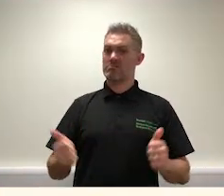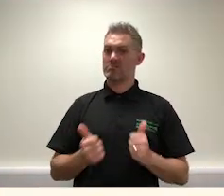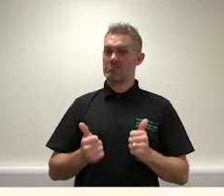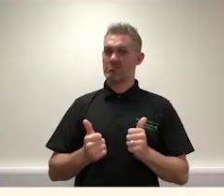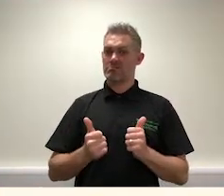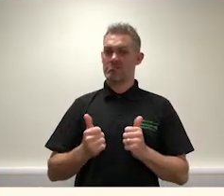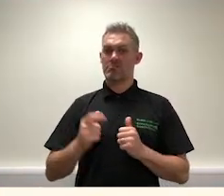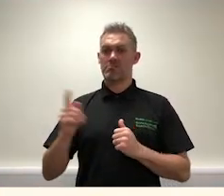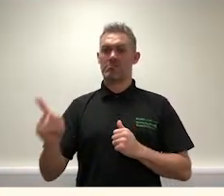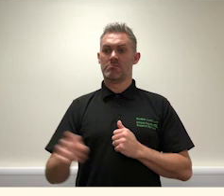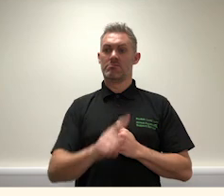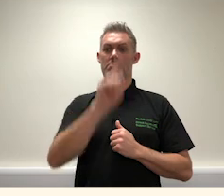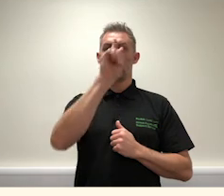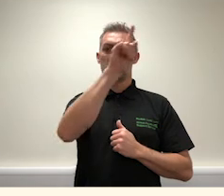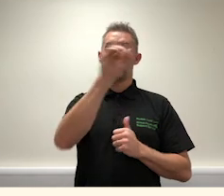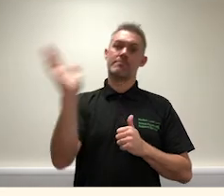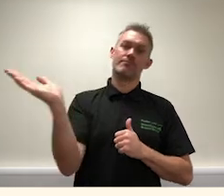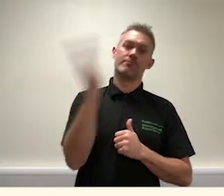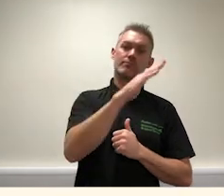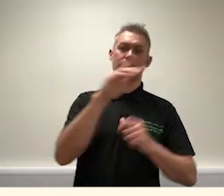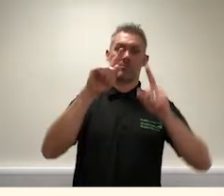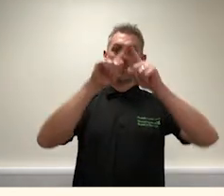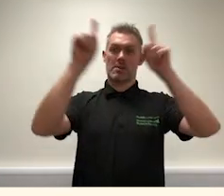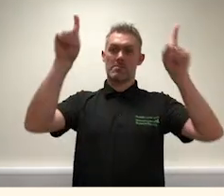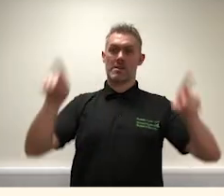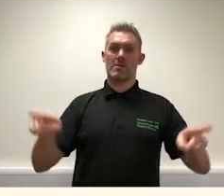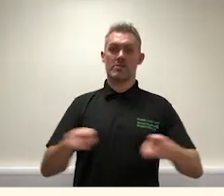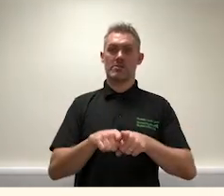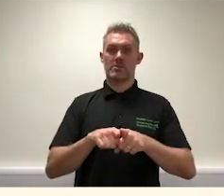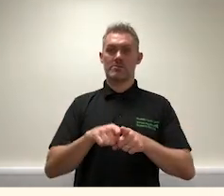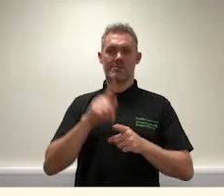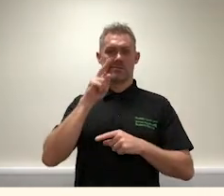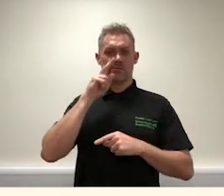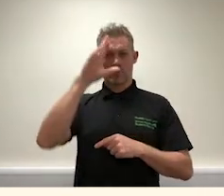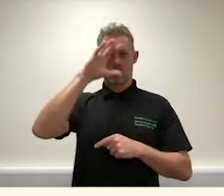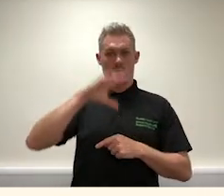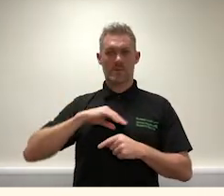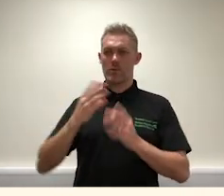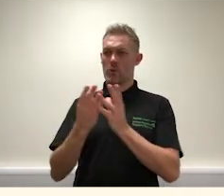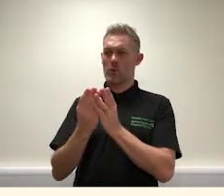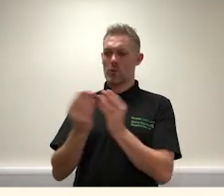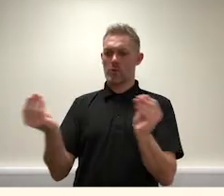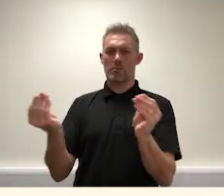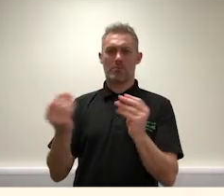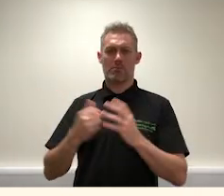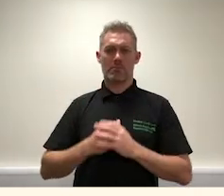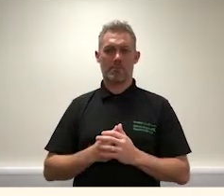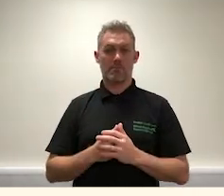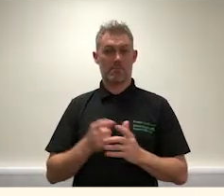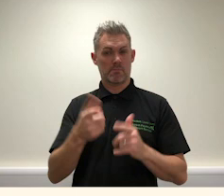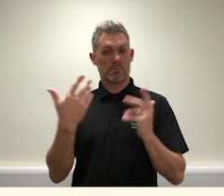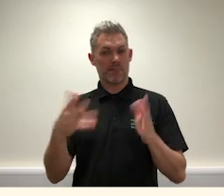the notifications section, as it is now acknowledged. Click back again so you can land on the main page of the